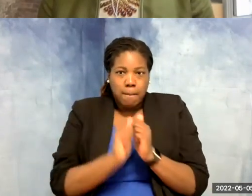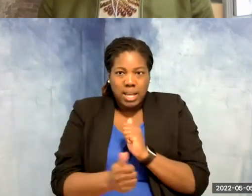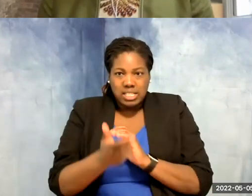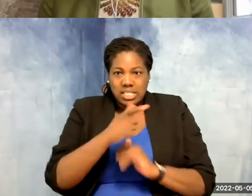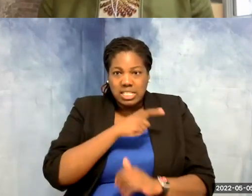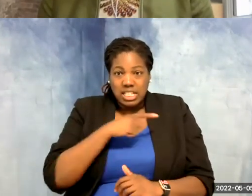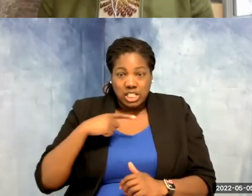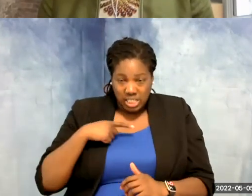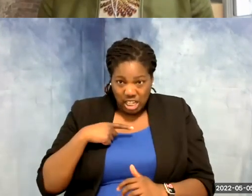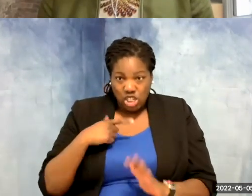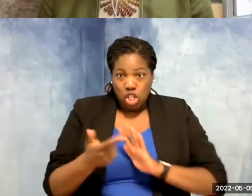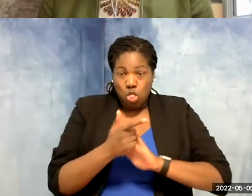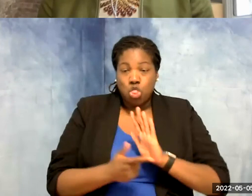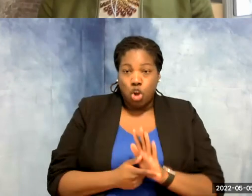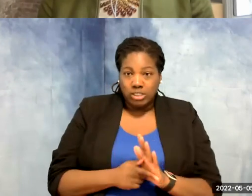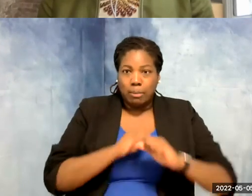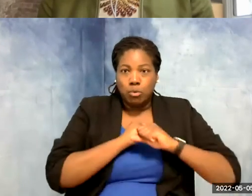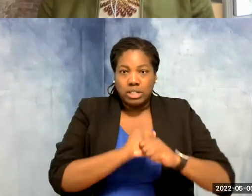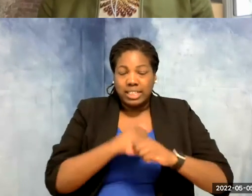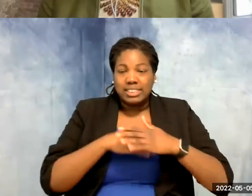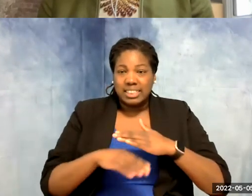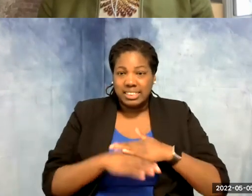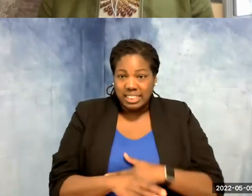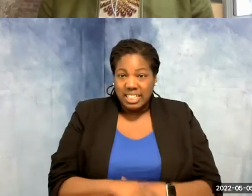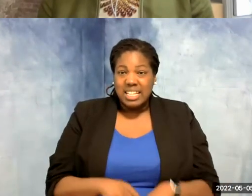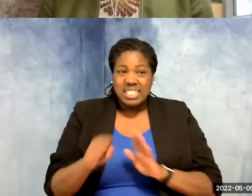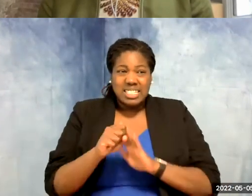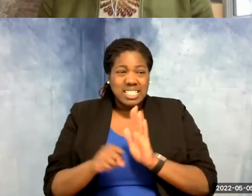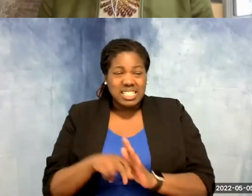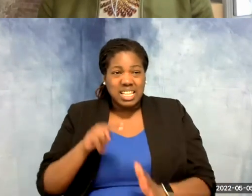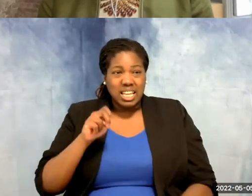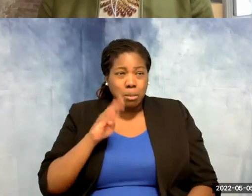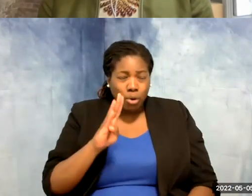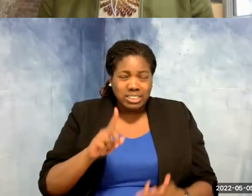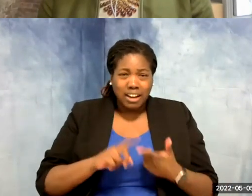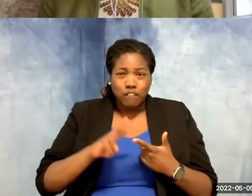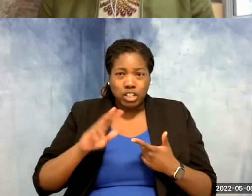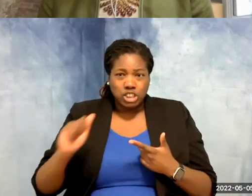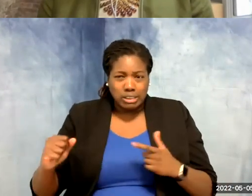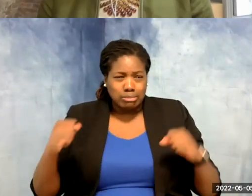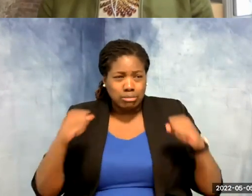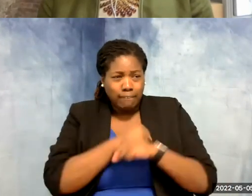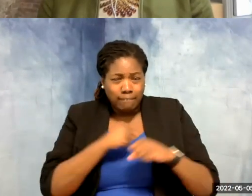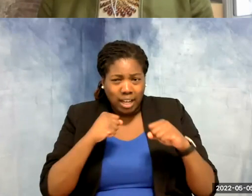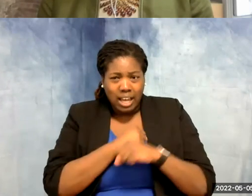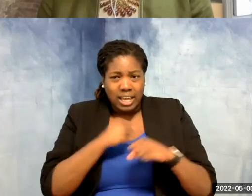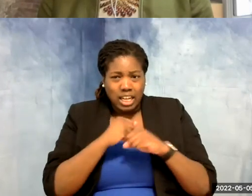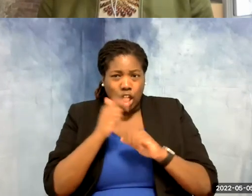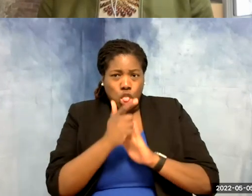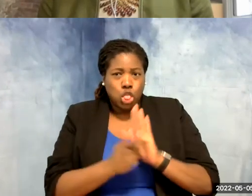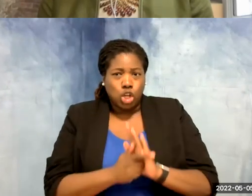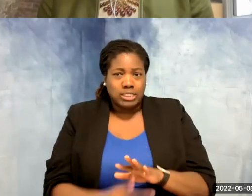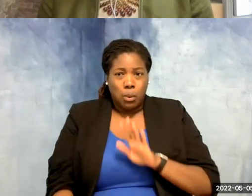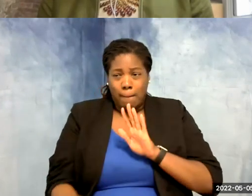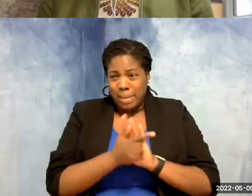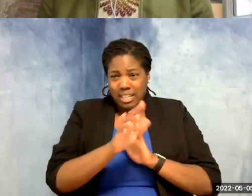that protects access. And our affiliates in states like Nebraska and Virginia have been fighting legislation that would ban abortion in